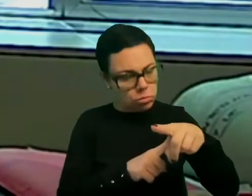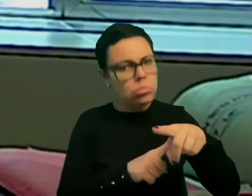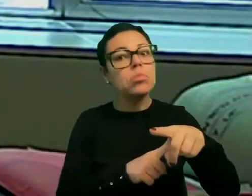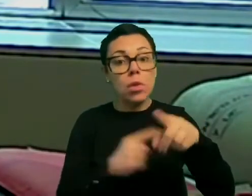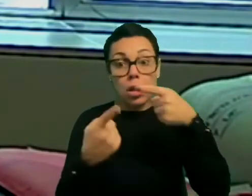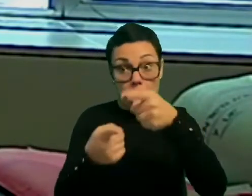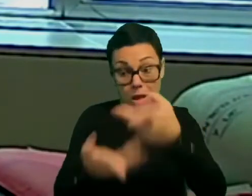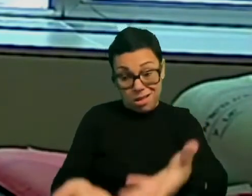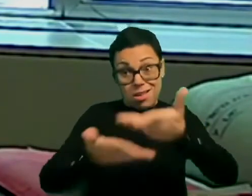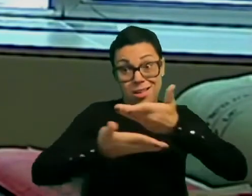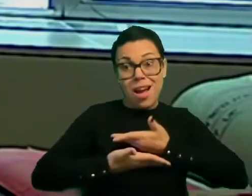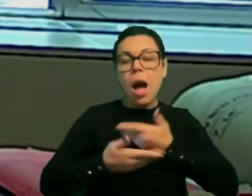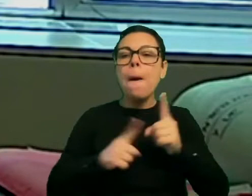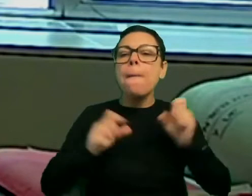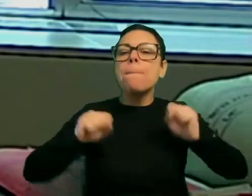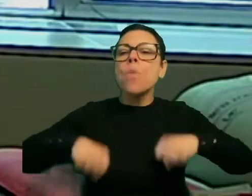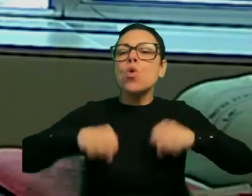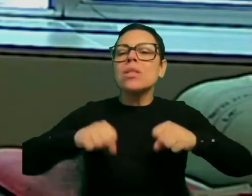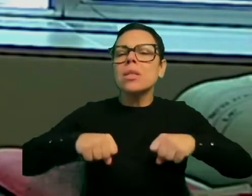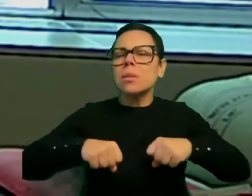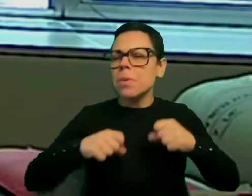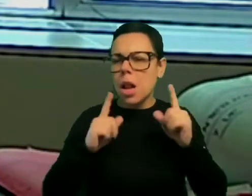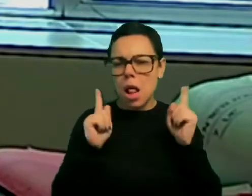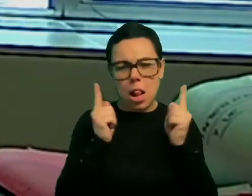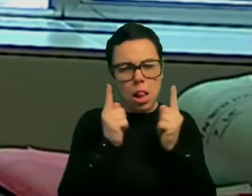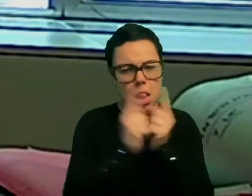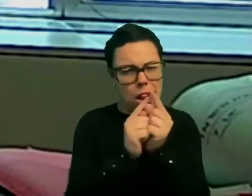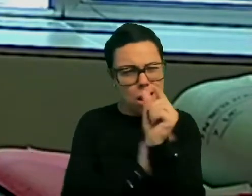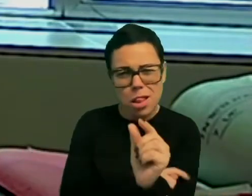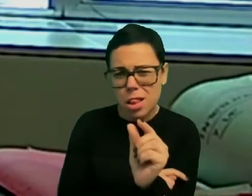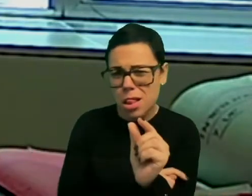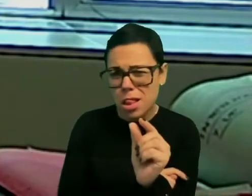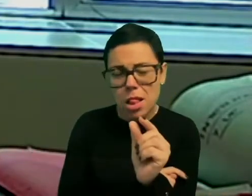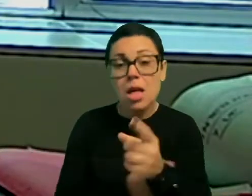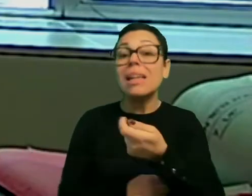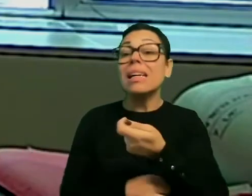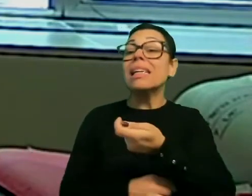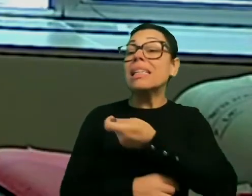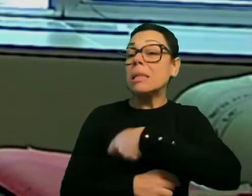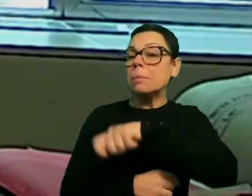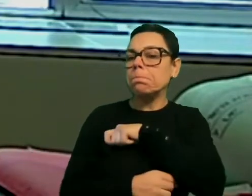brief summary on what we've been doing in Spain on this respect.